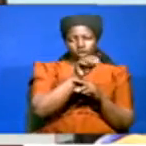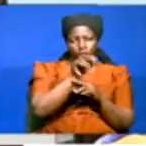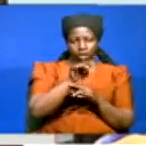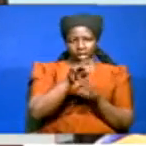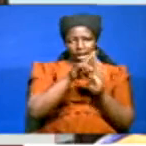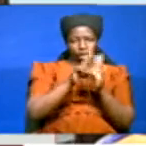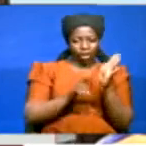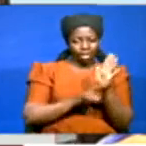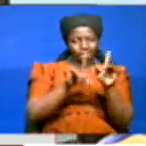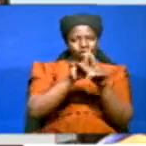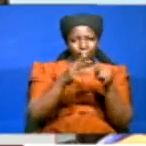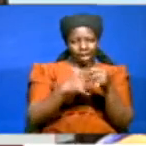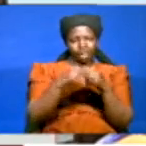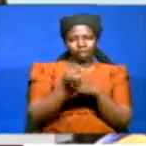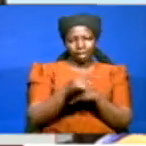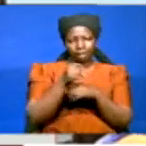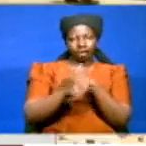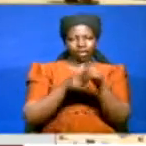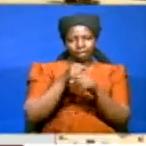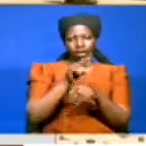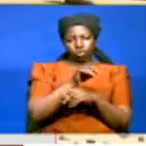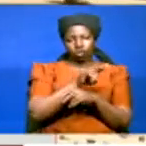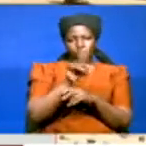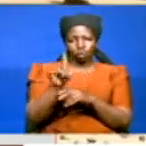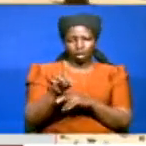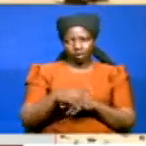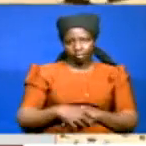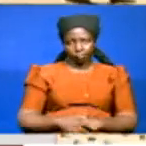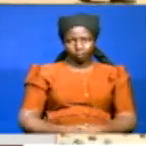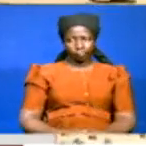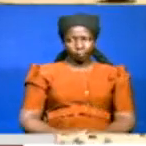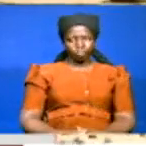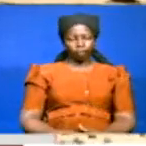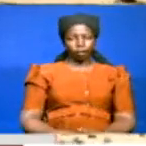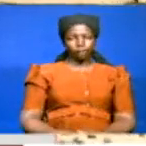same 9 months in 2021. Weri Mujenga for Lunchtime News.